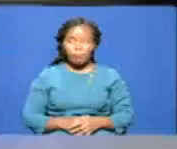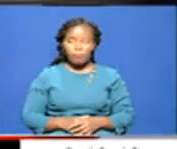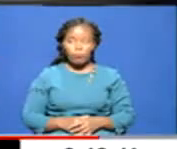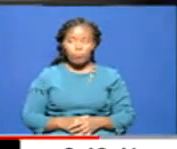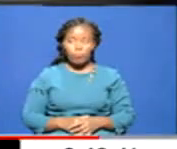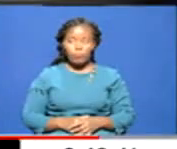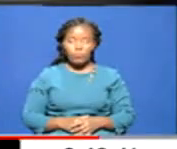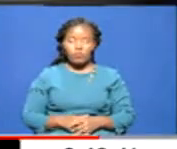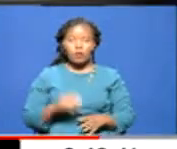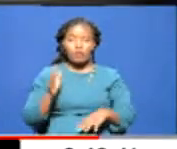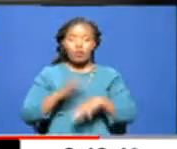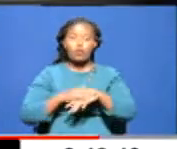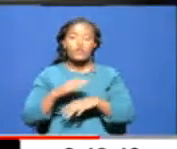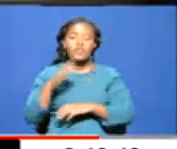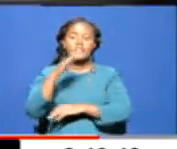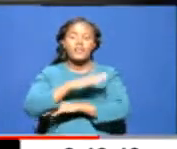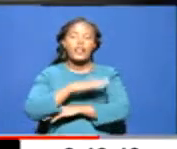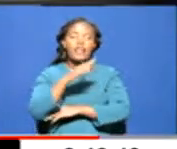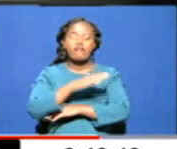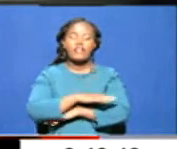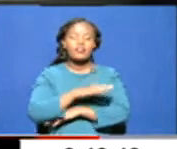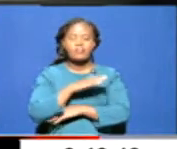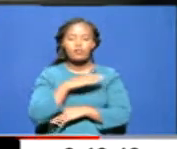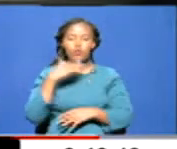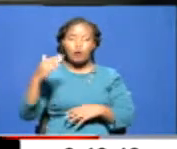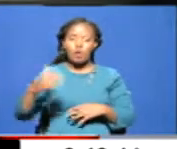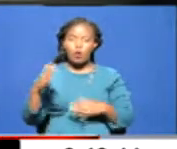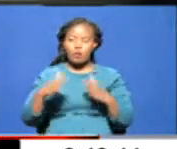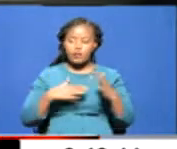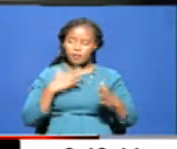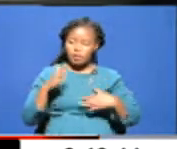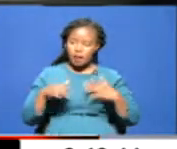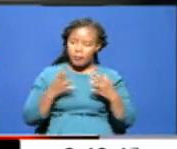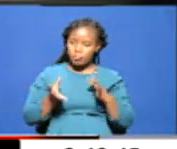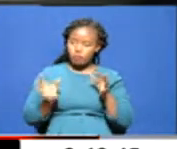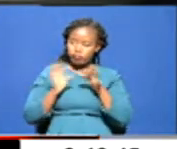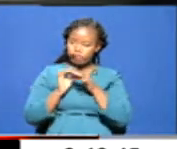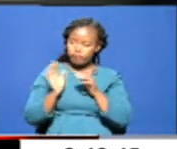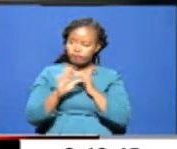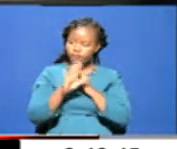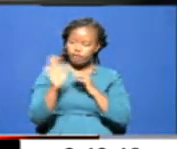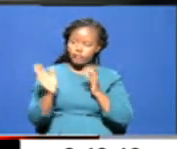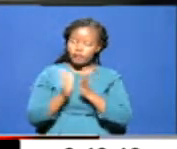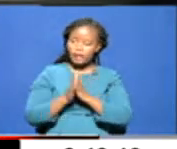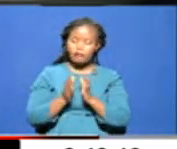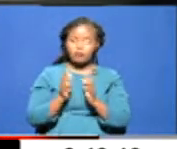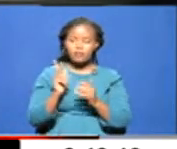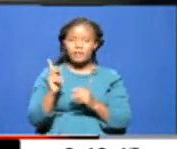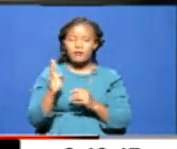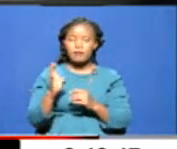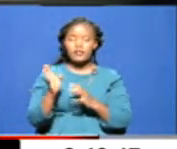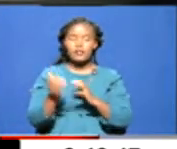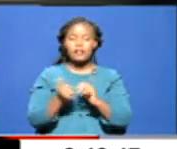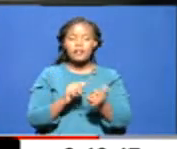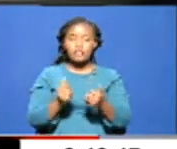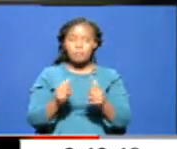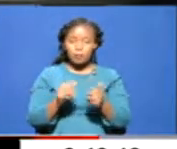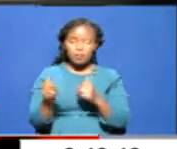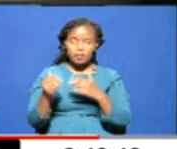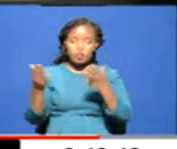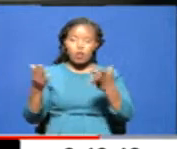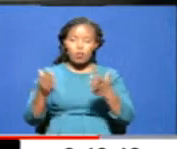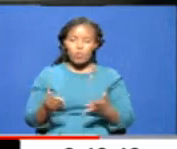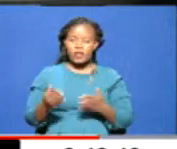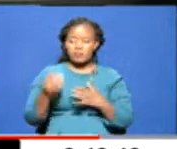Well, a very good evening to you. Always a pleasure joining us, you and us, for KBC Sports. I'm Richard Munga with the latest in the